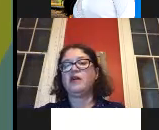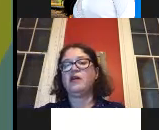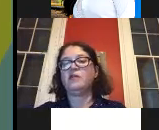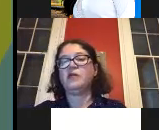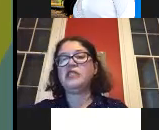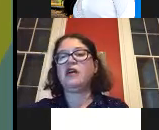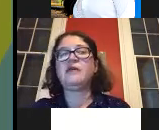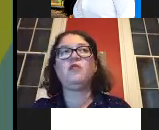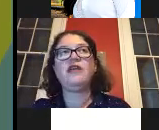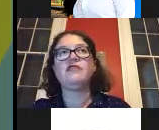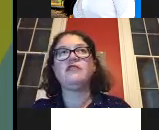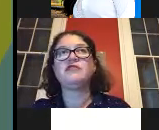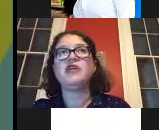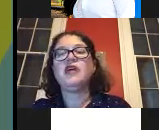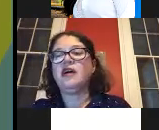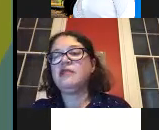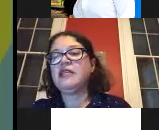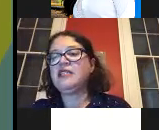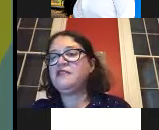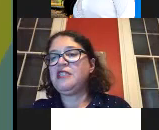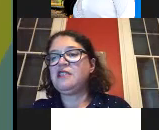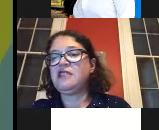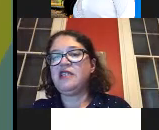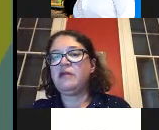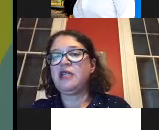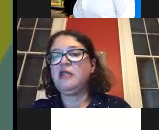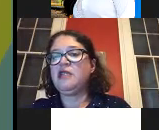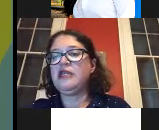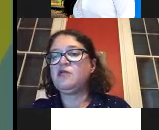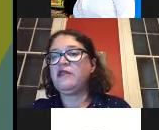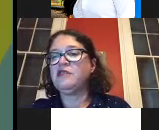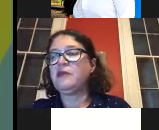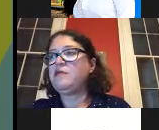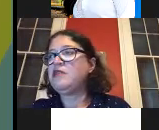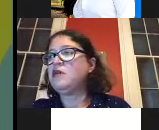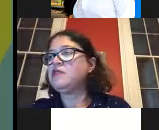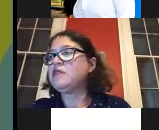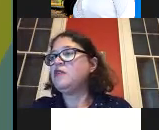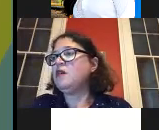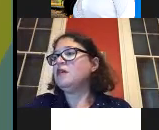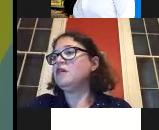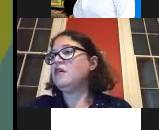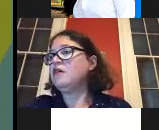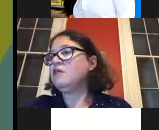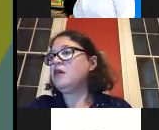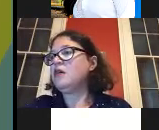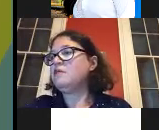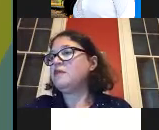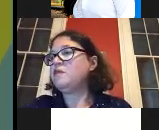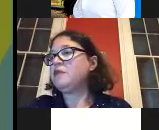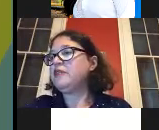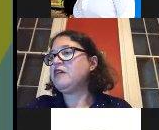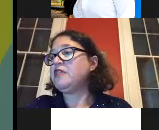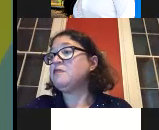when we talk about waivers, the 1915C home and community-based waivers might be the ones that you all are